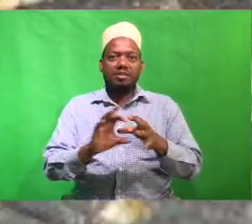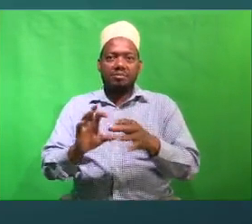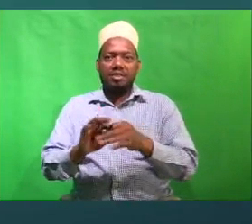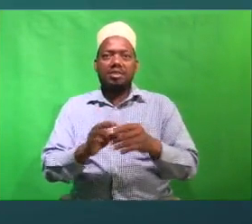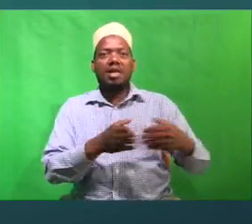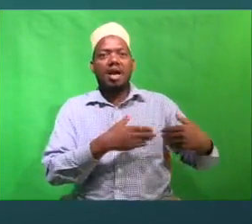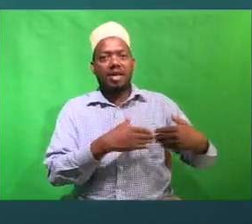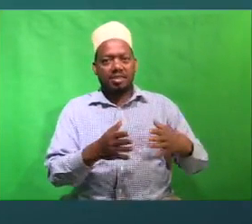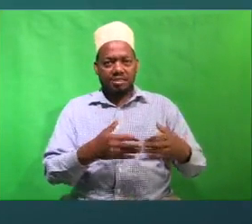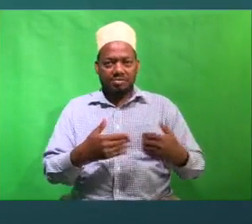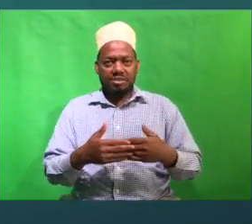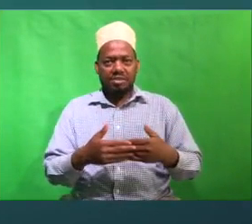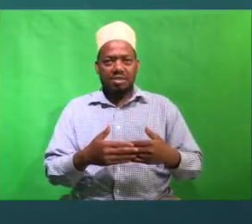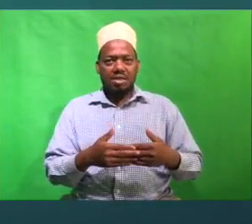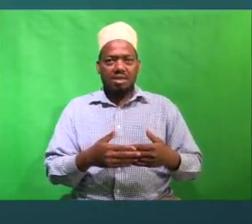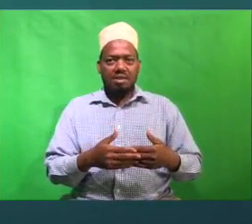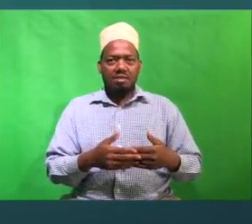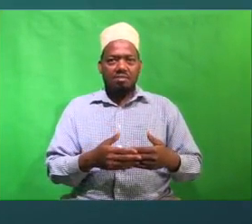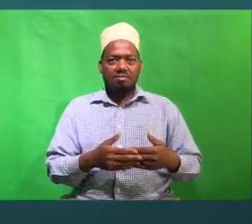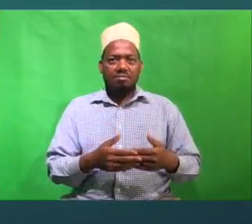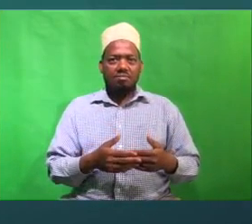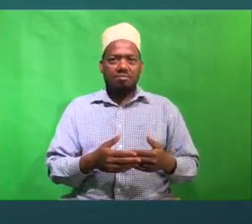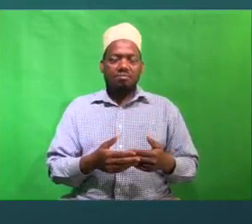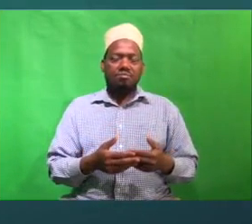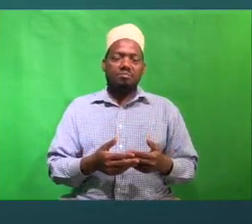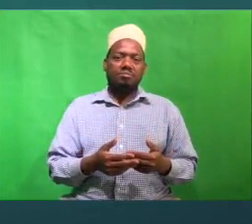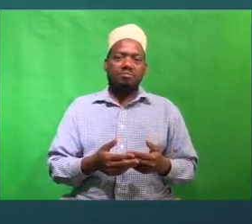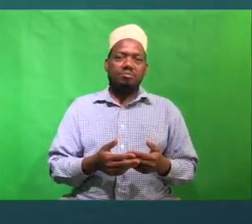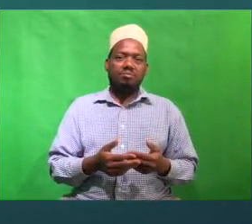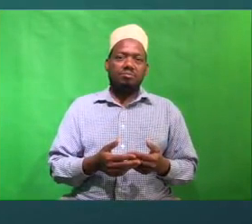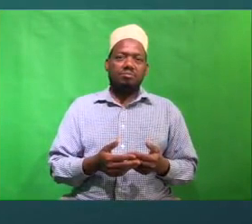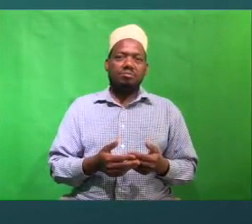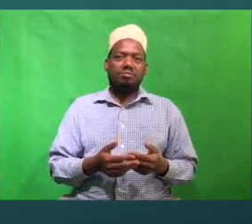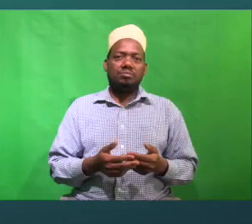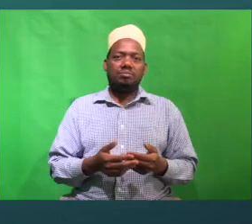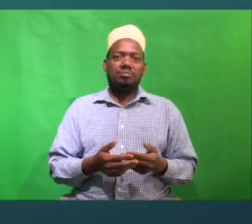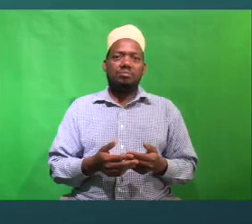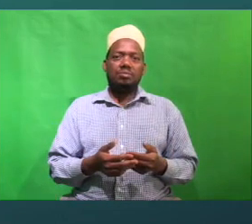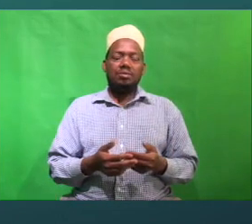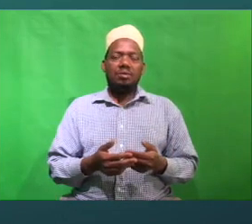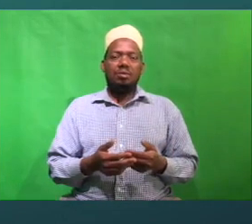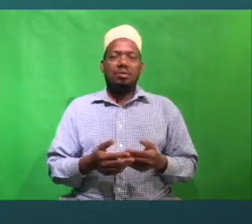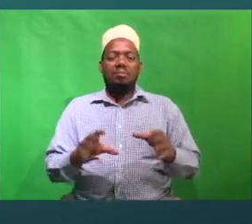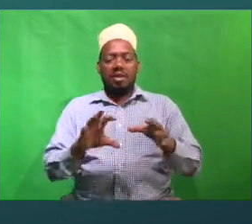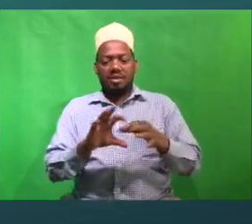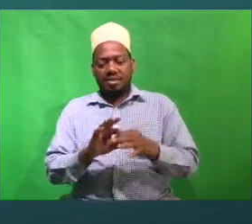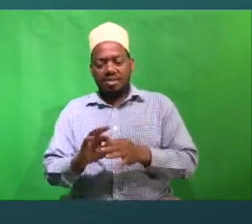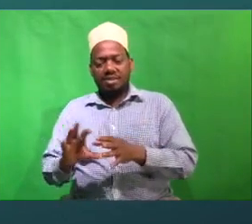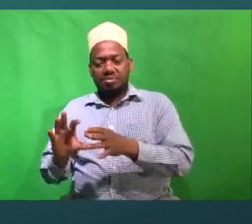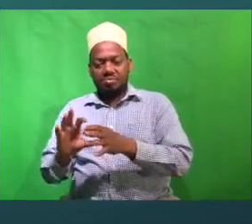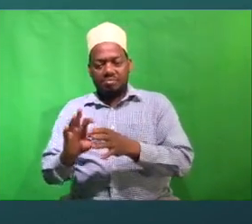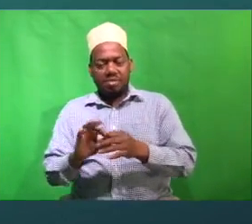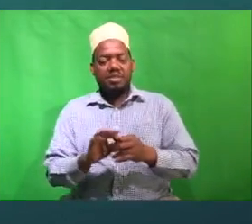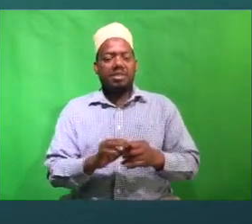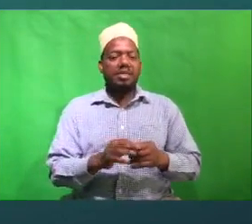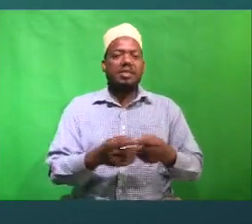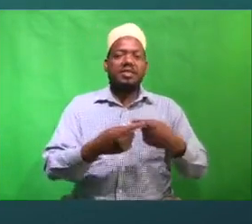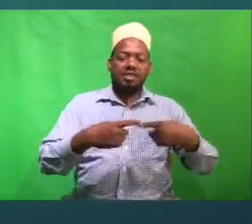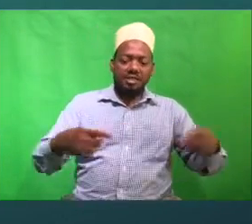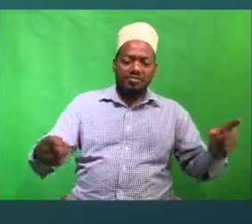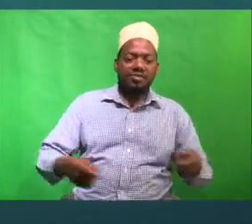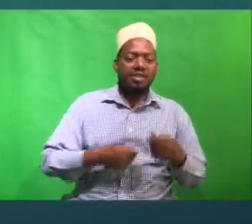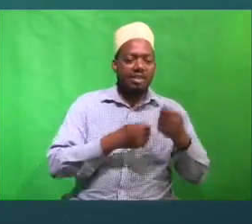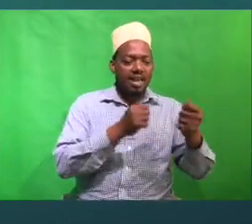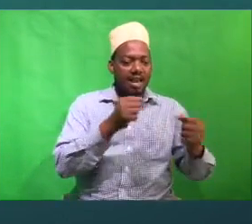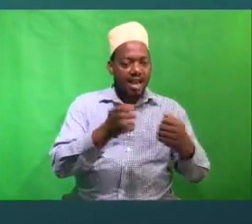rural area is few people. Also, they can participate in different activity and rural. Now, let